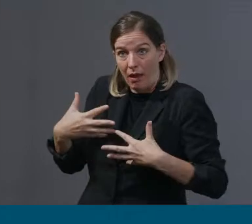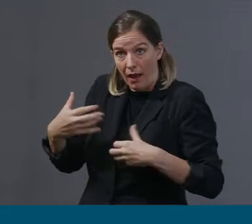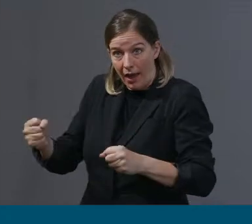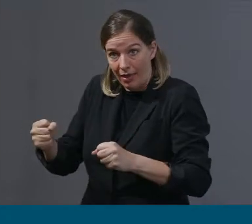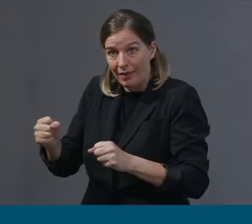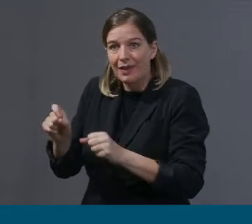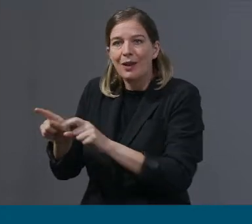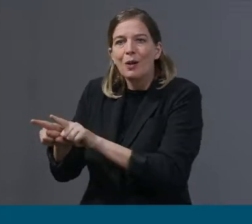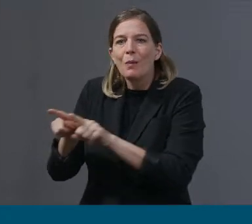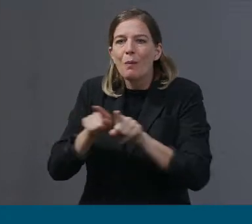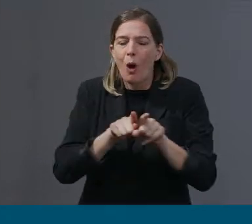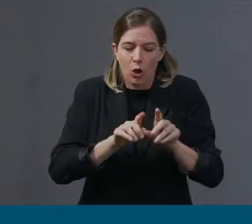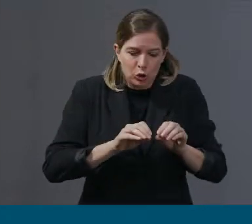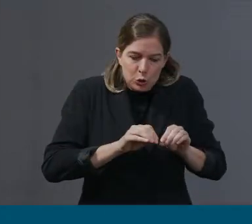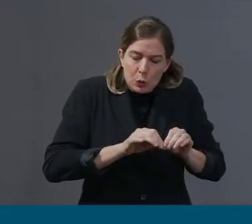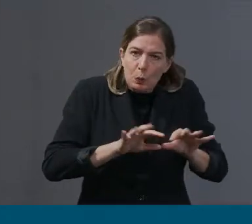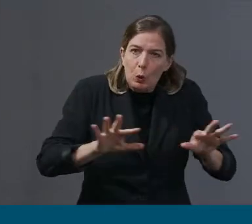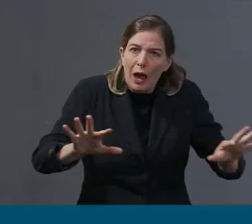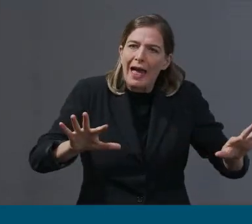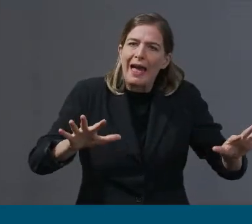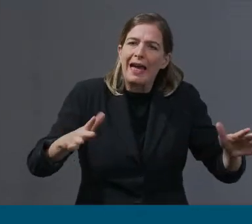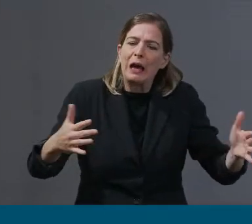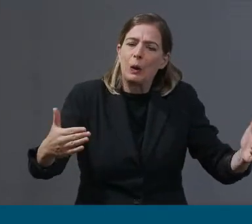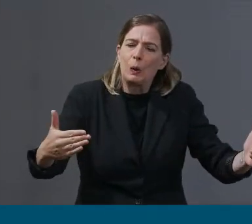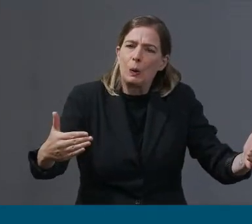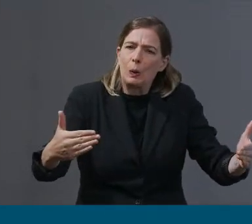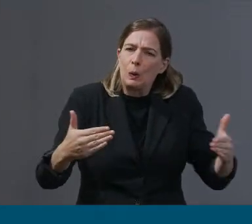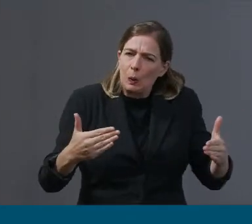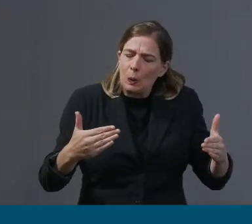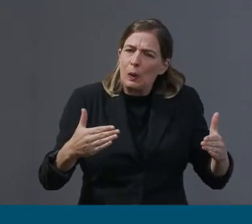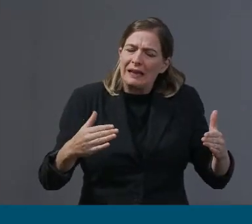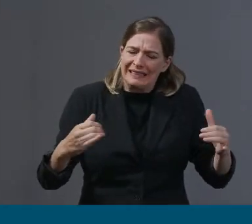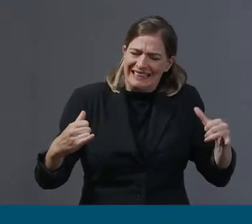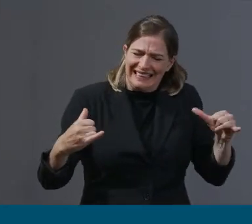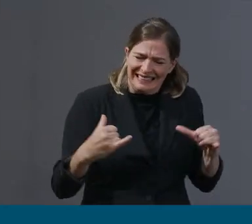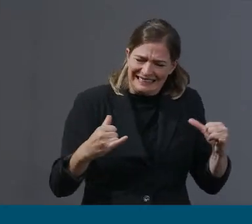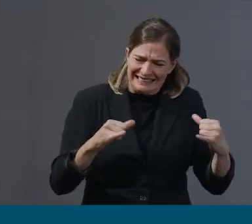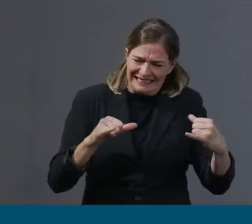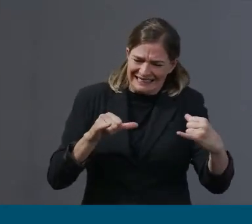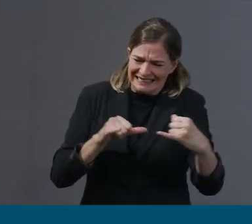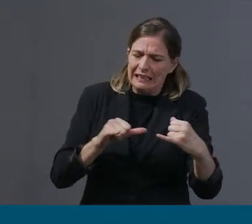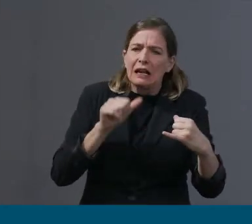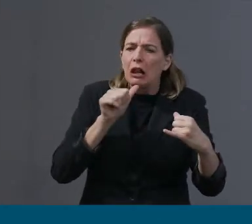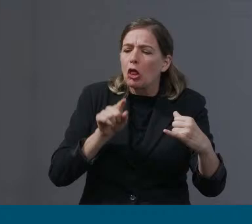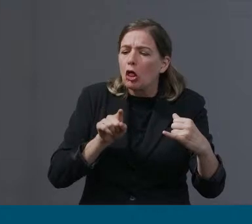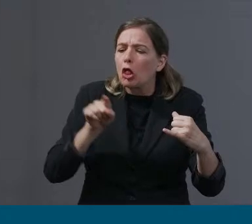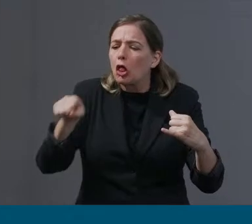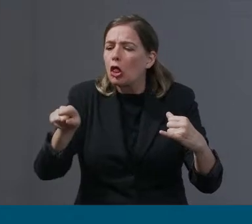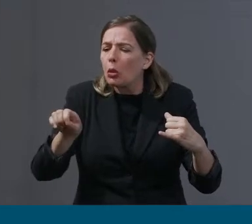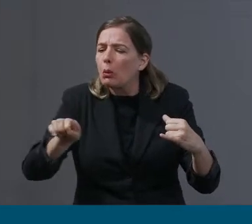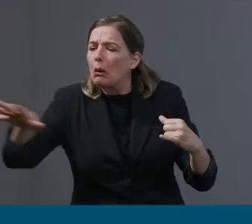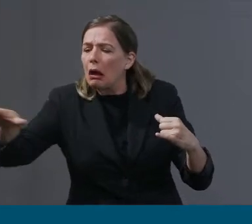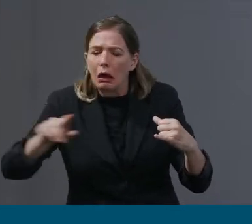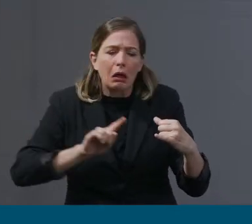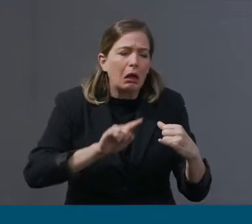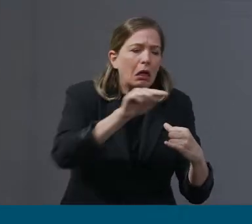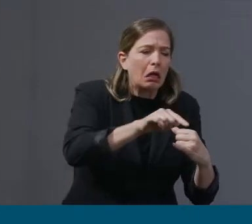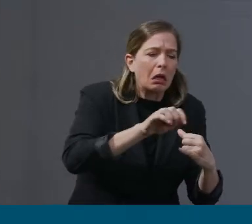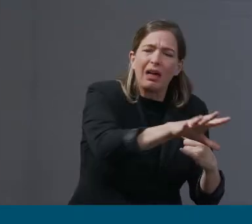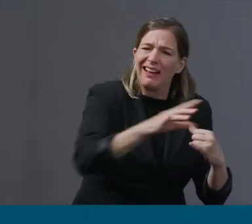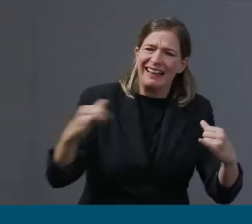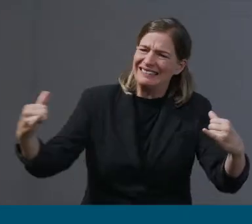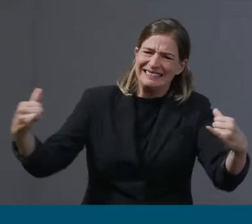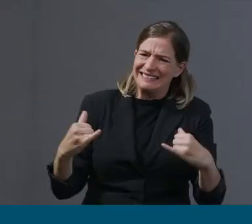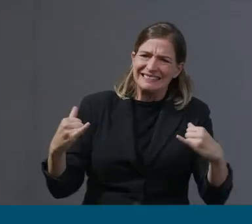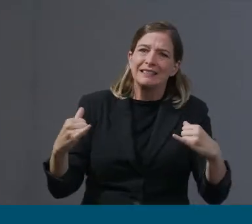the spread. Talk of containment is not something we've had a lot of opportunity to talk about